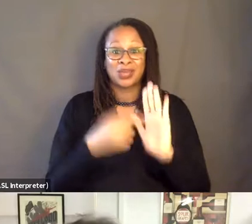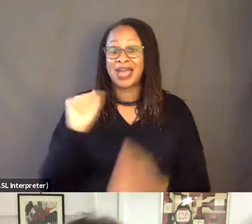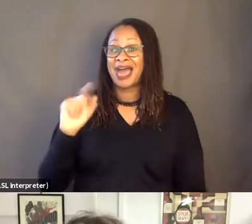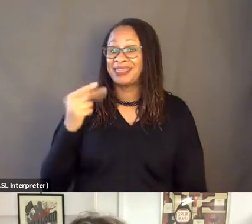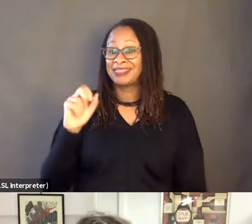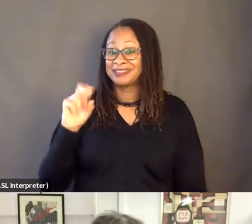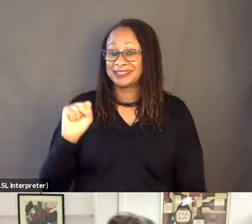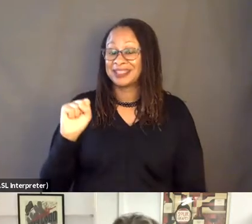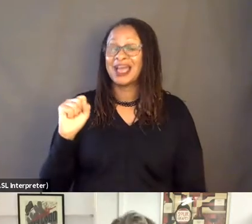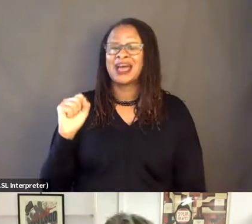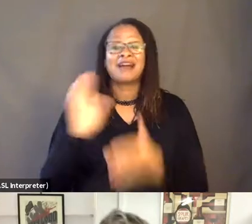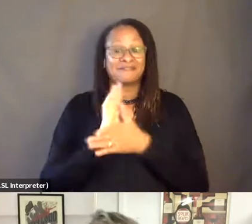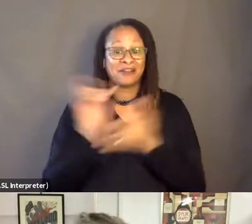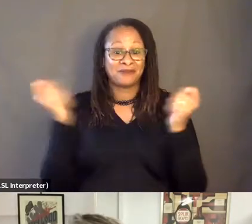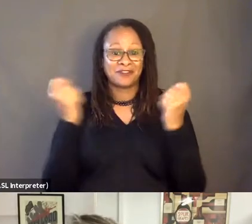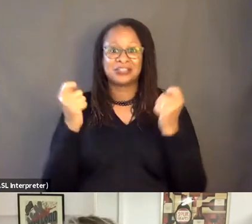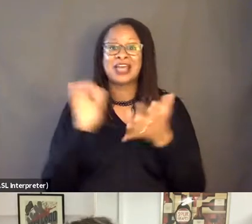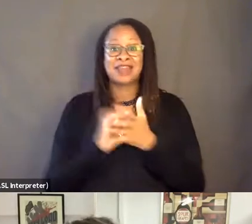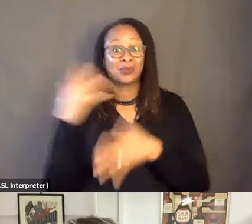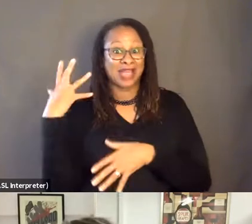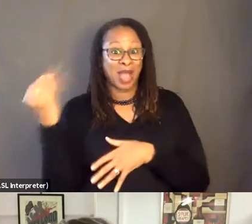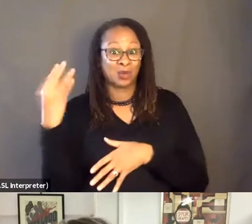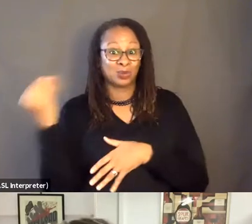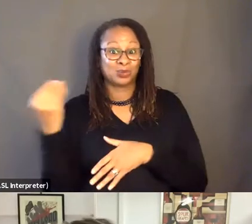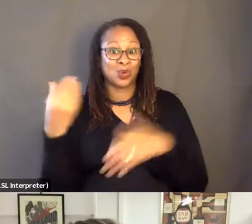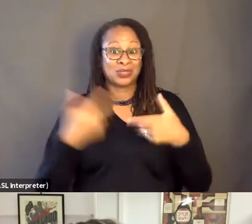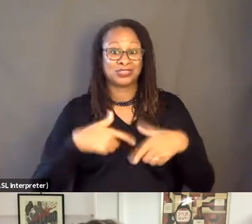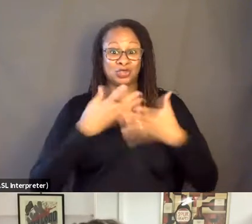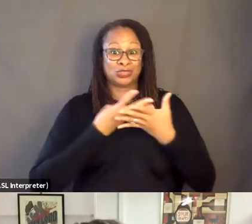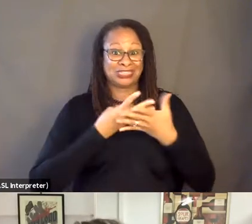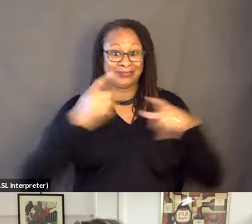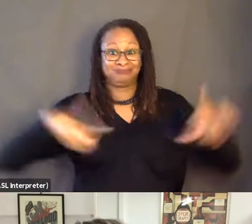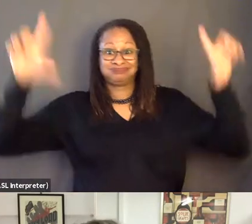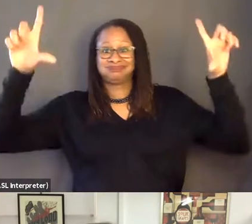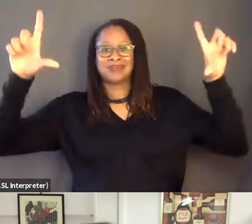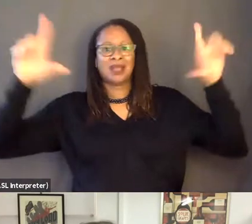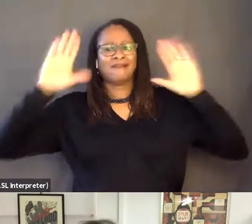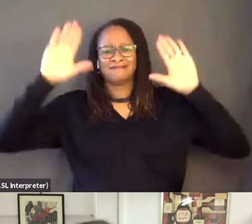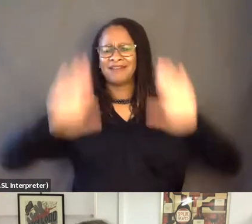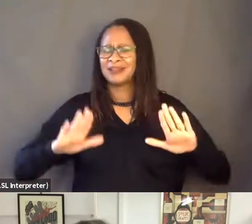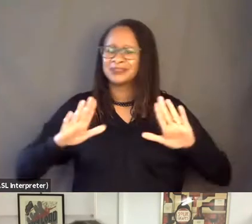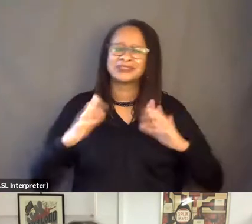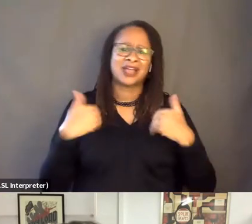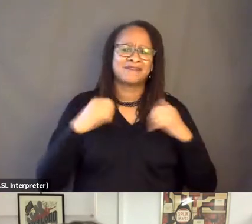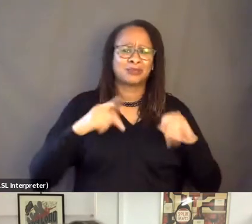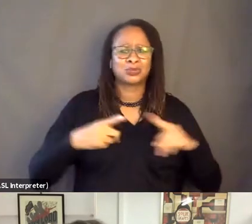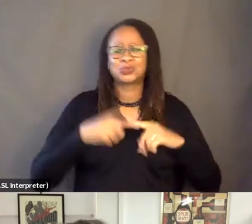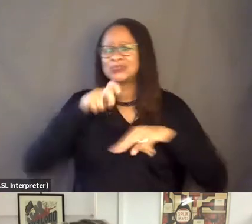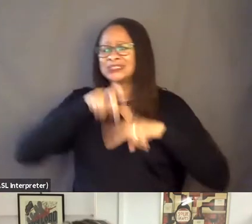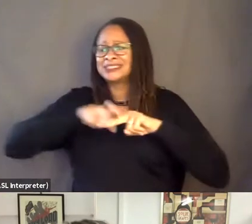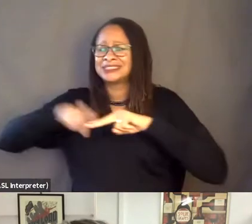and it was an outdoor screening, outdoor screenings, and it was just fantastic to be able to, you know, to have